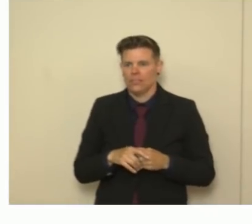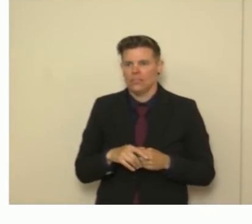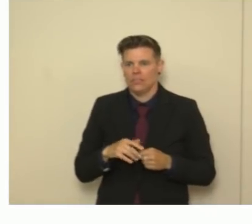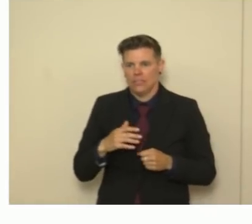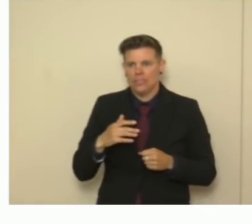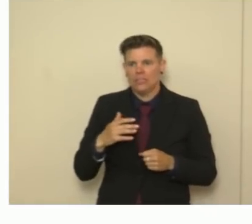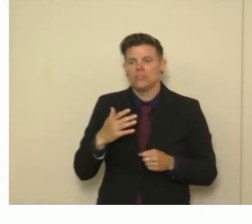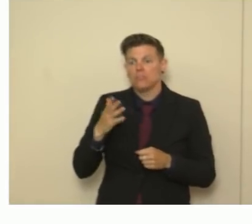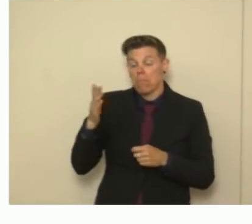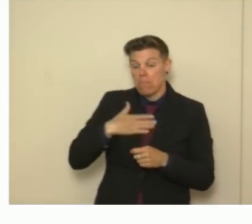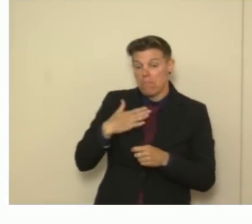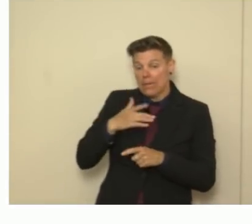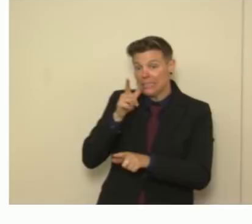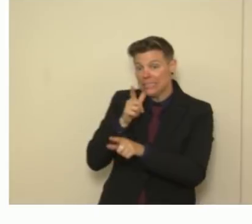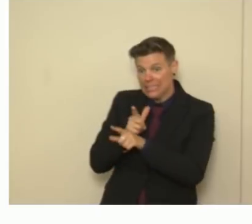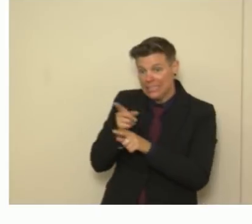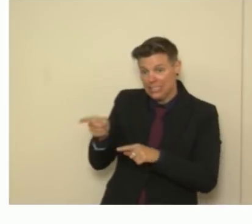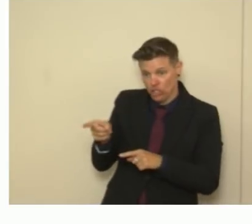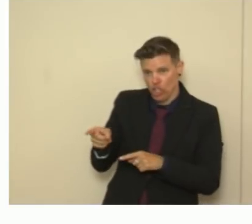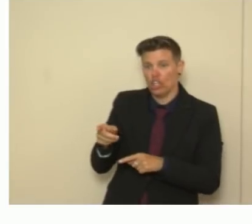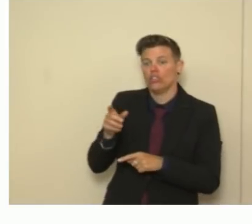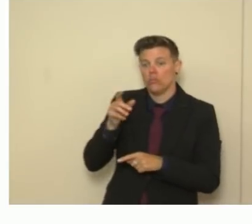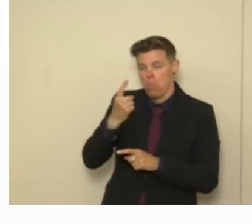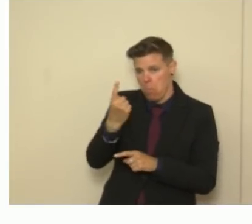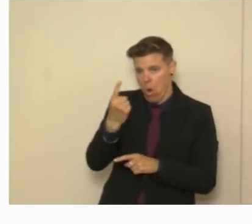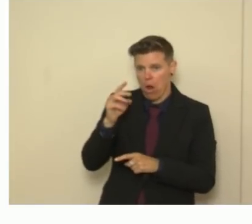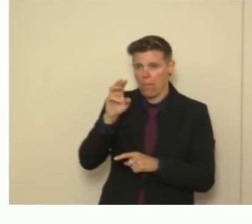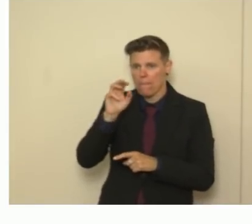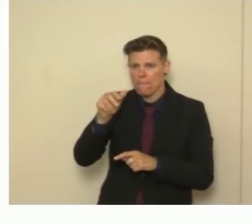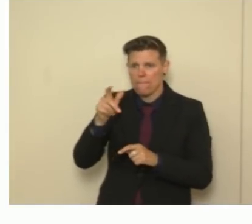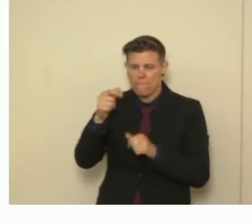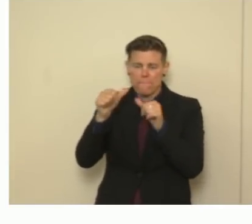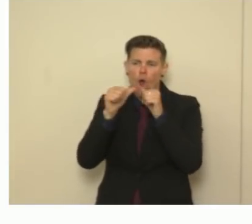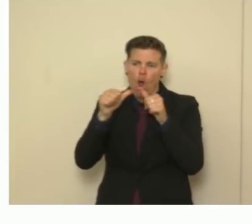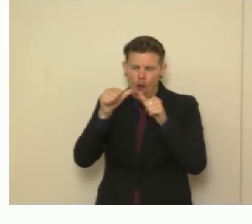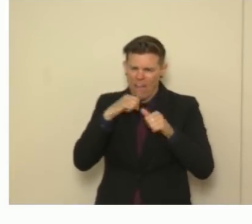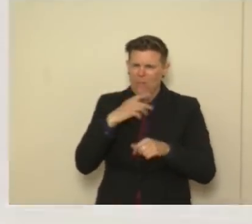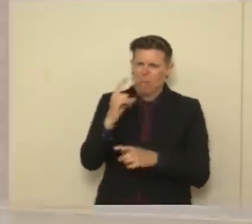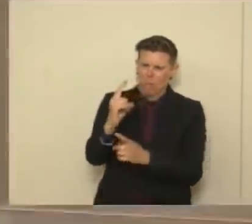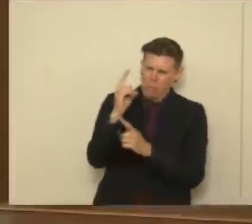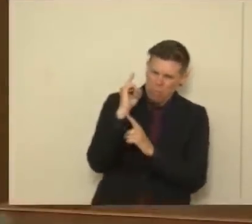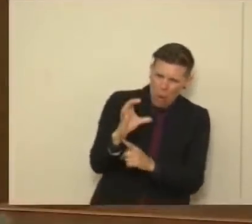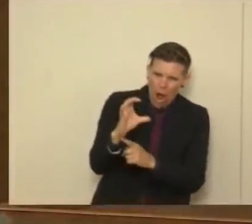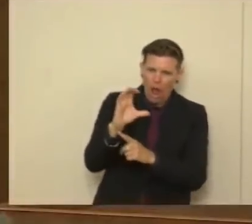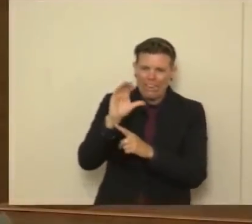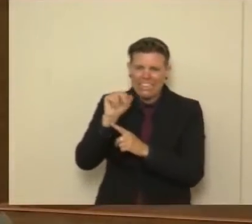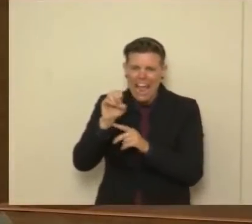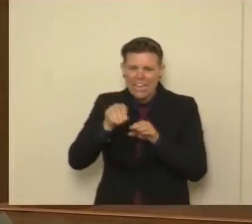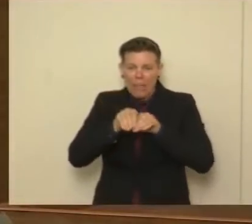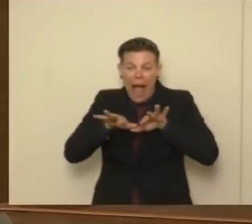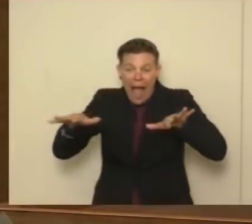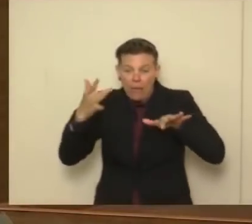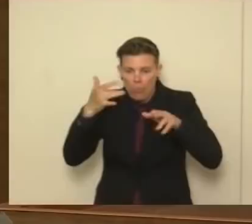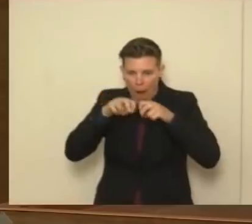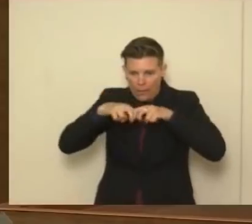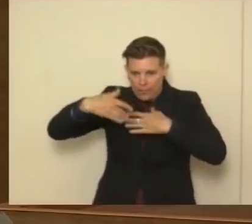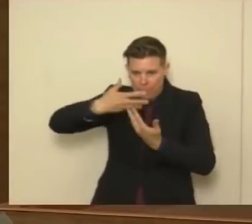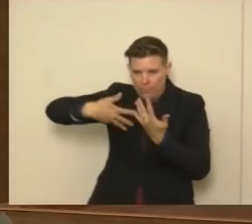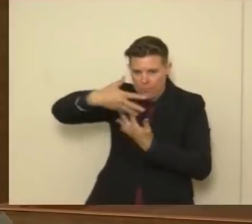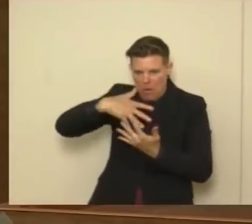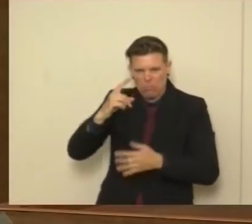that one bar has had over 100 cases, a crowded bar in Michigan. We're seeing that